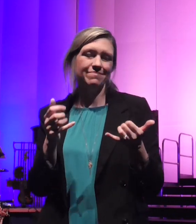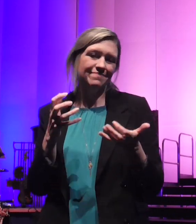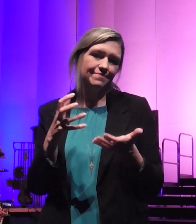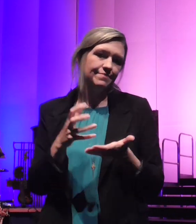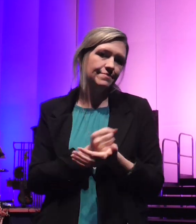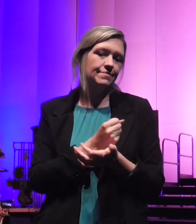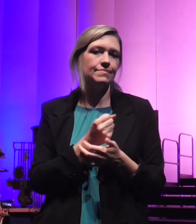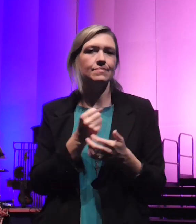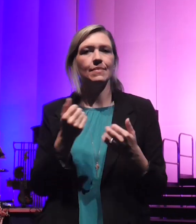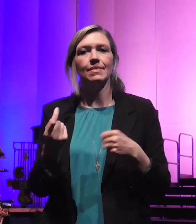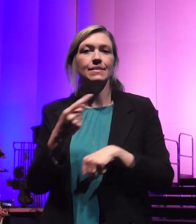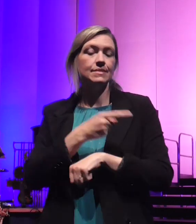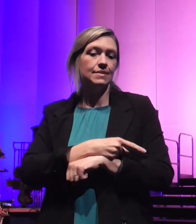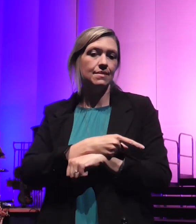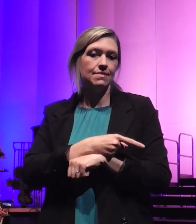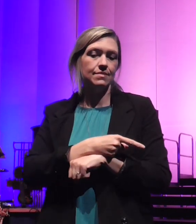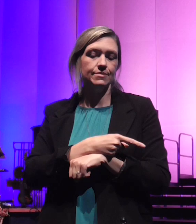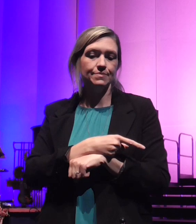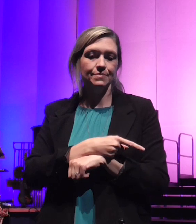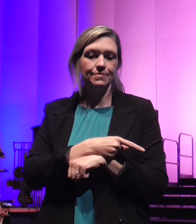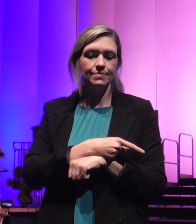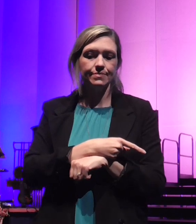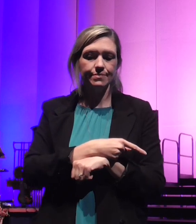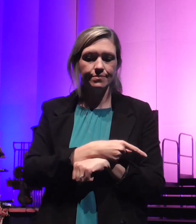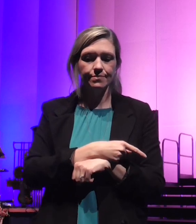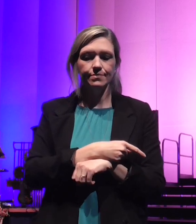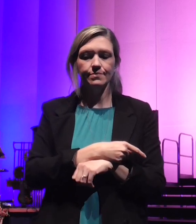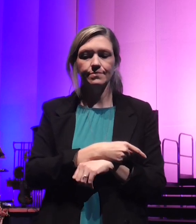Today is the day